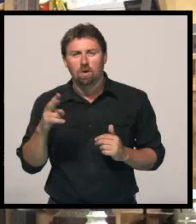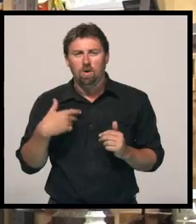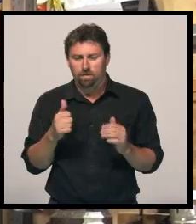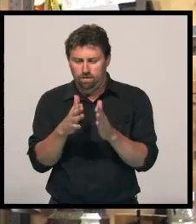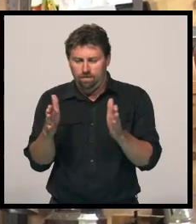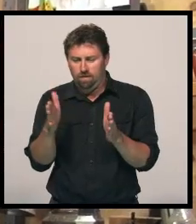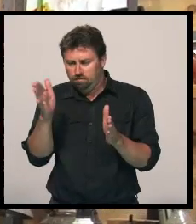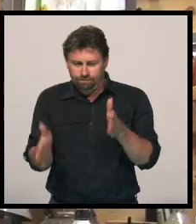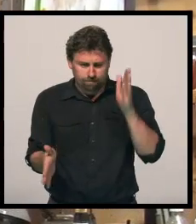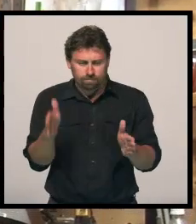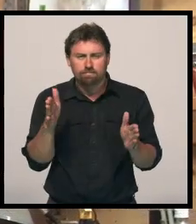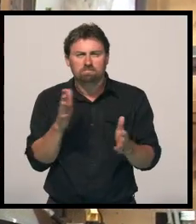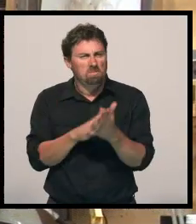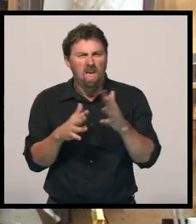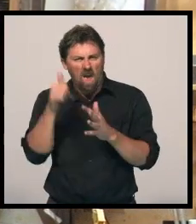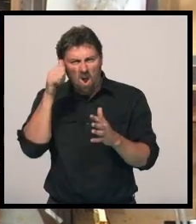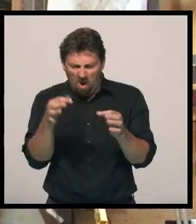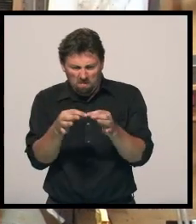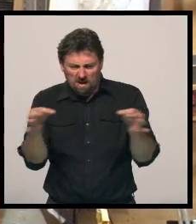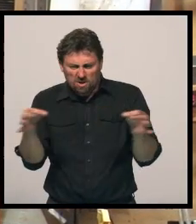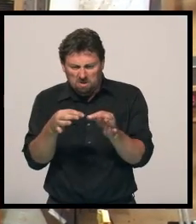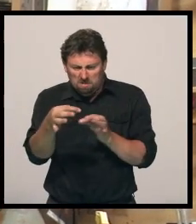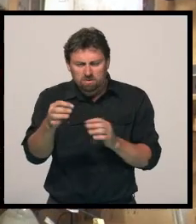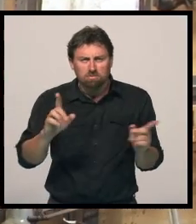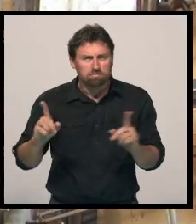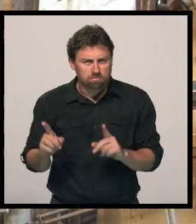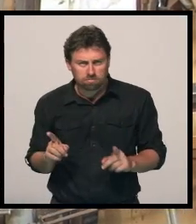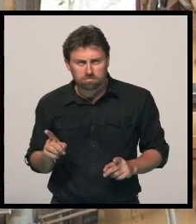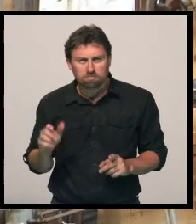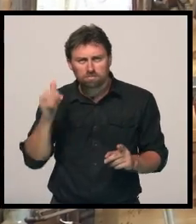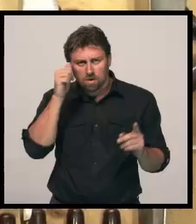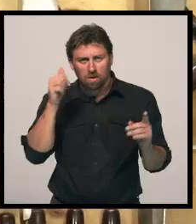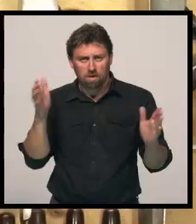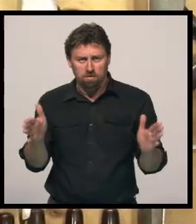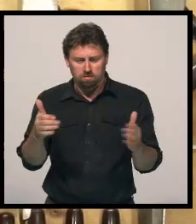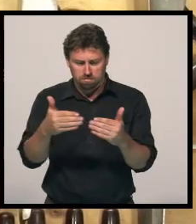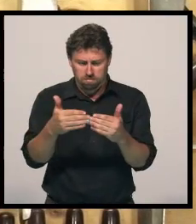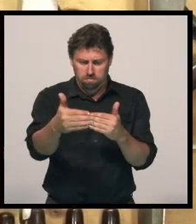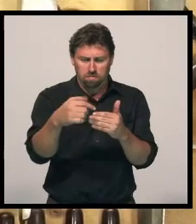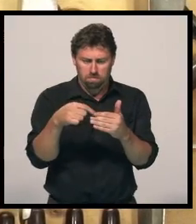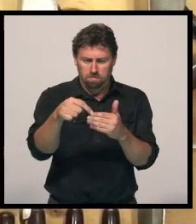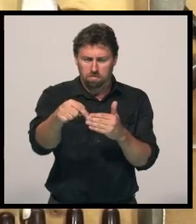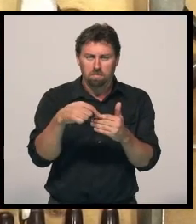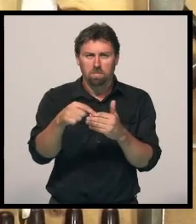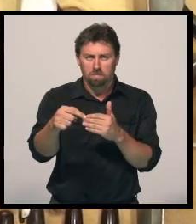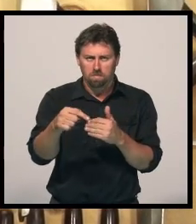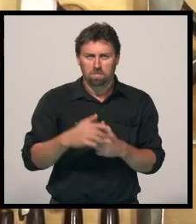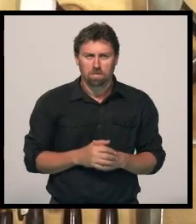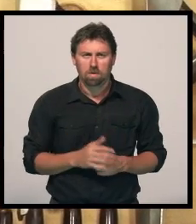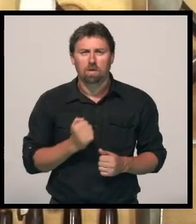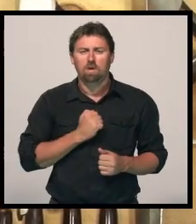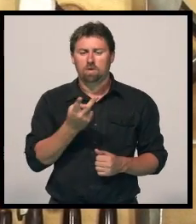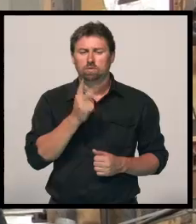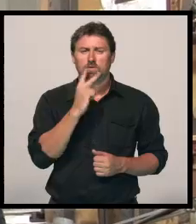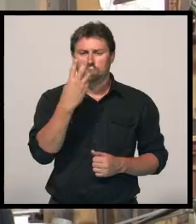length. Now the way you work that out is, you know what size your box you want the depth. In my case it's